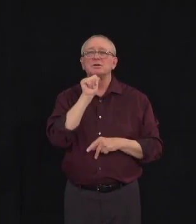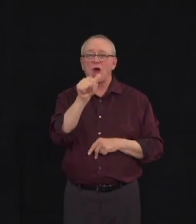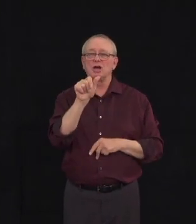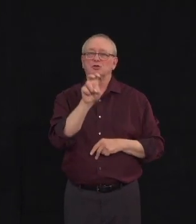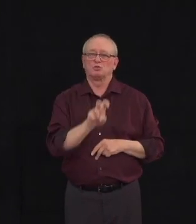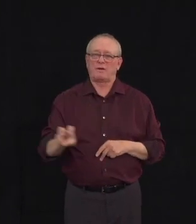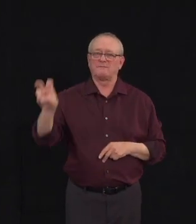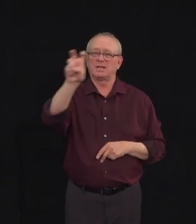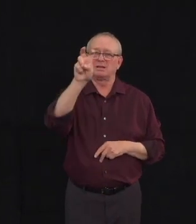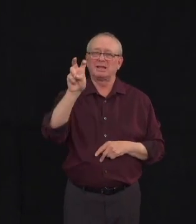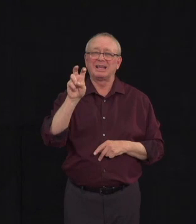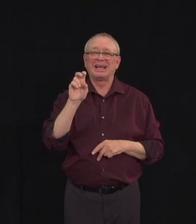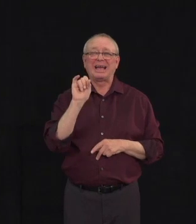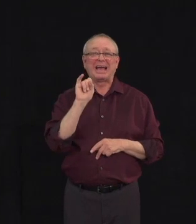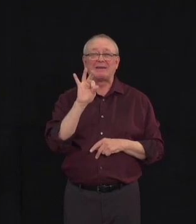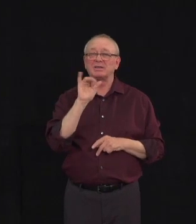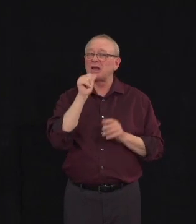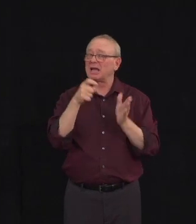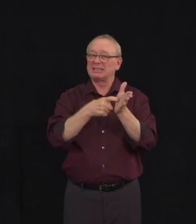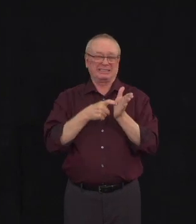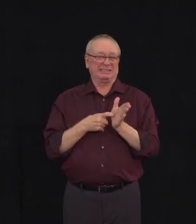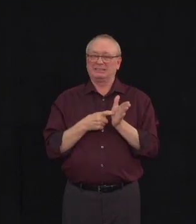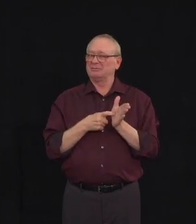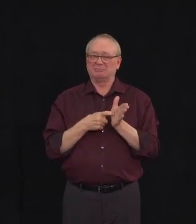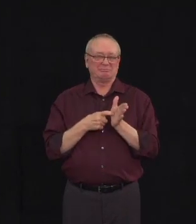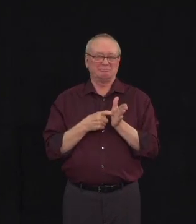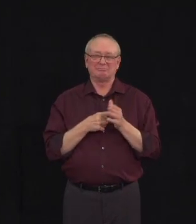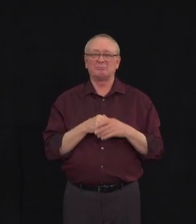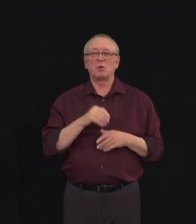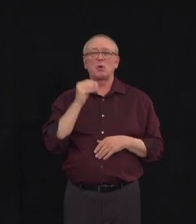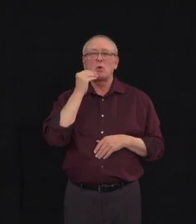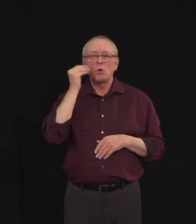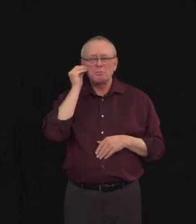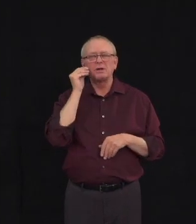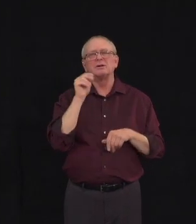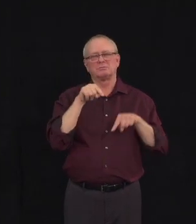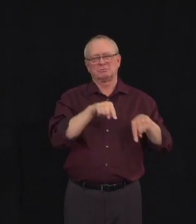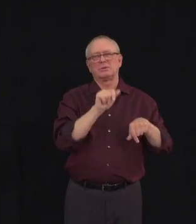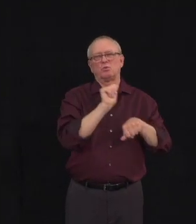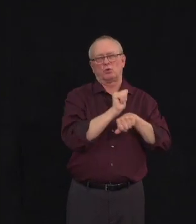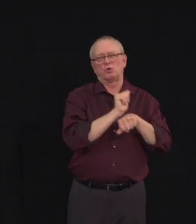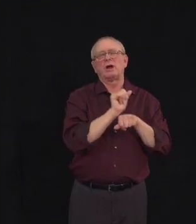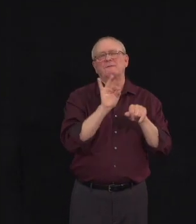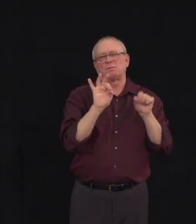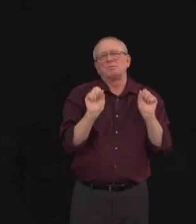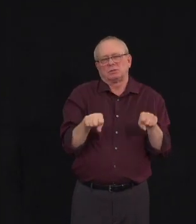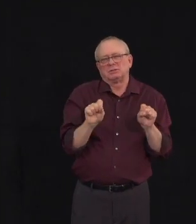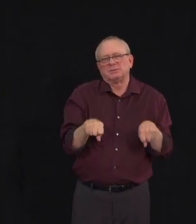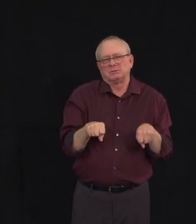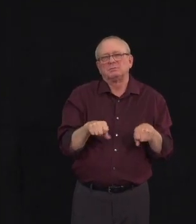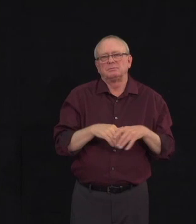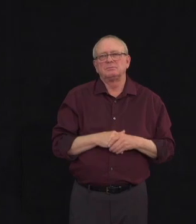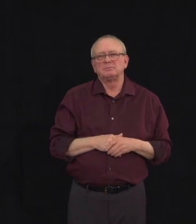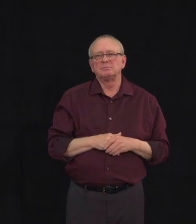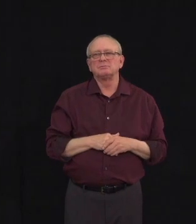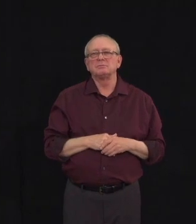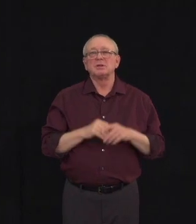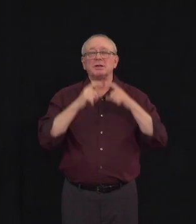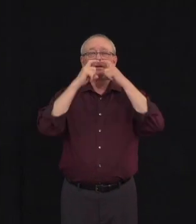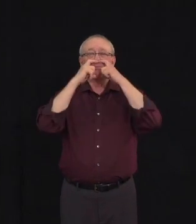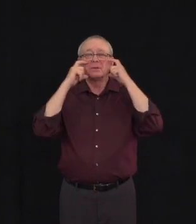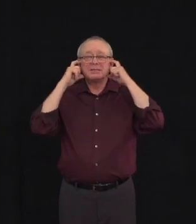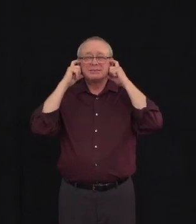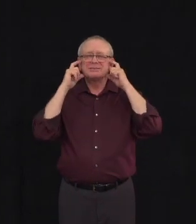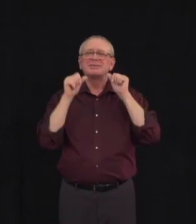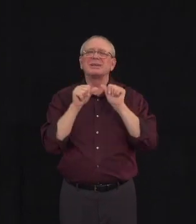prevent the spread of the virus, we'll ask Albertans to use masks in specified crowded spaces that don't allow for physical